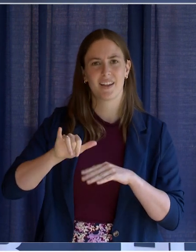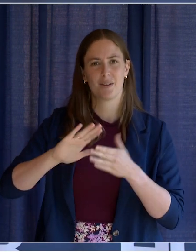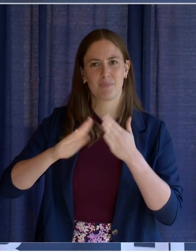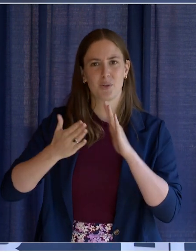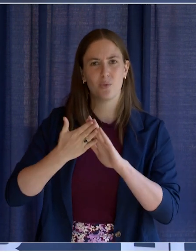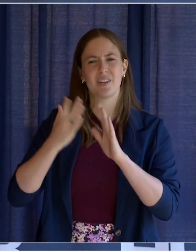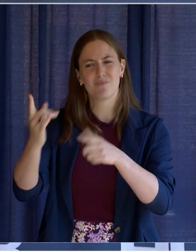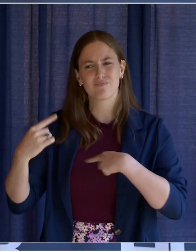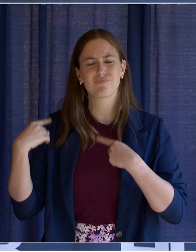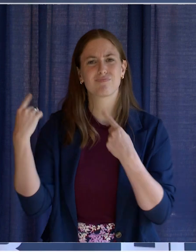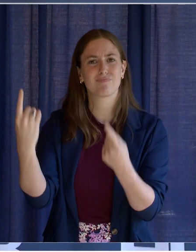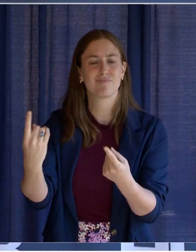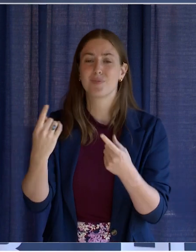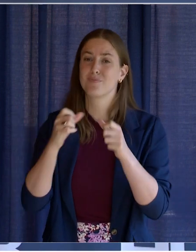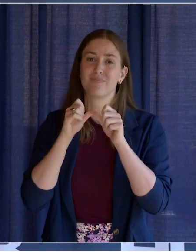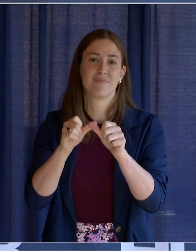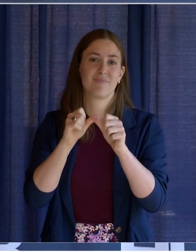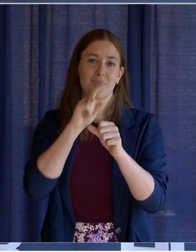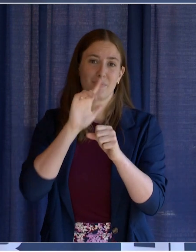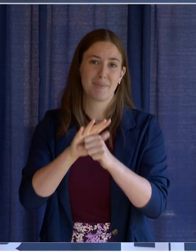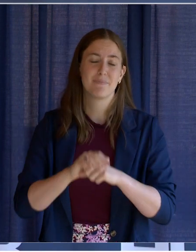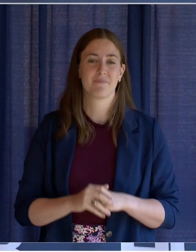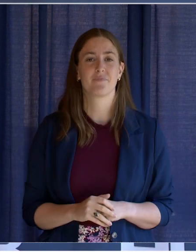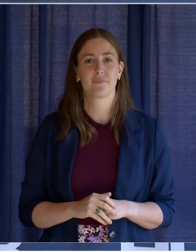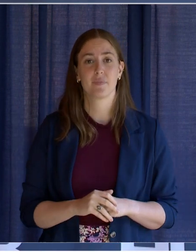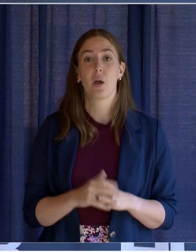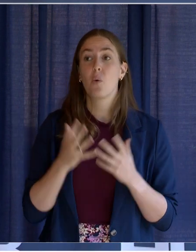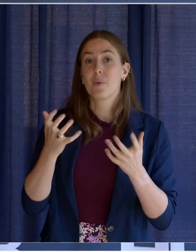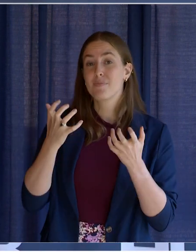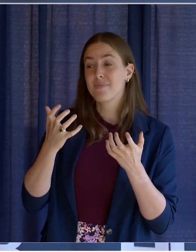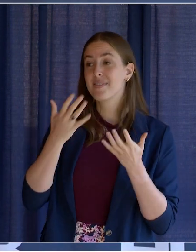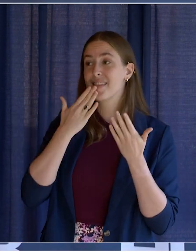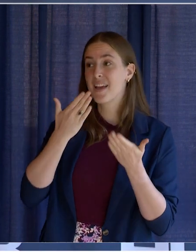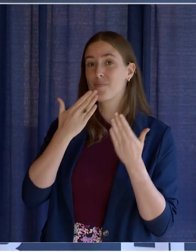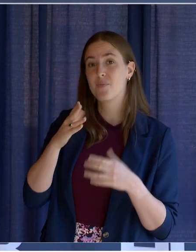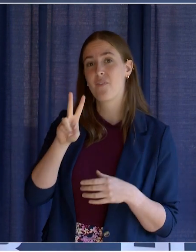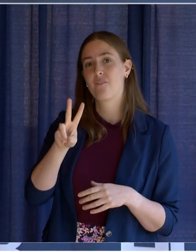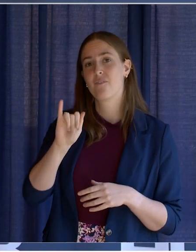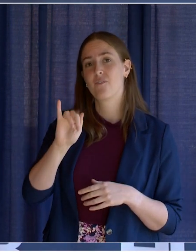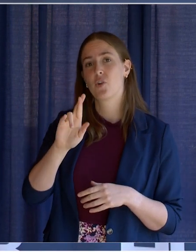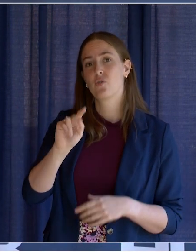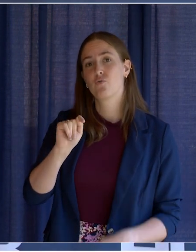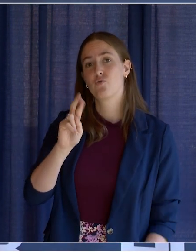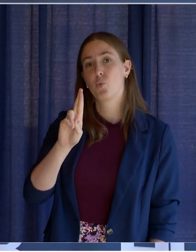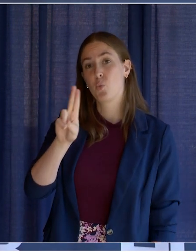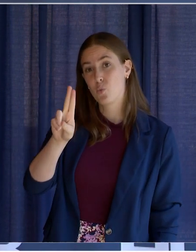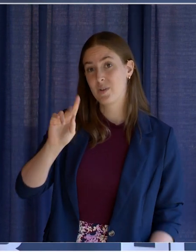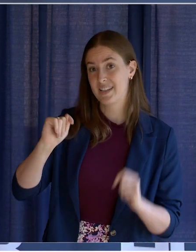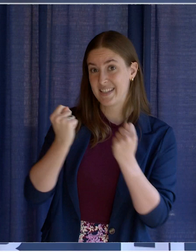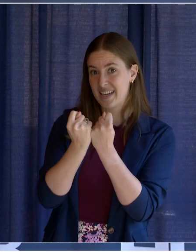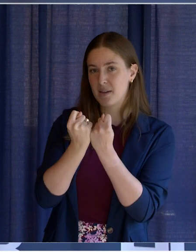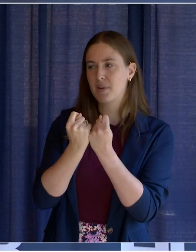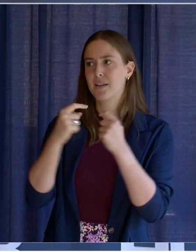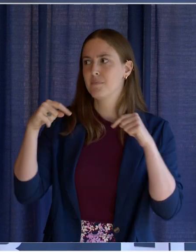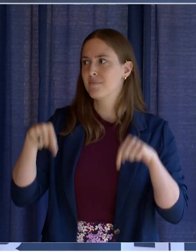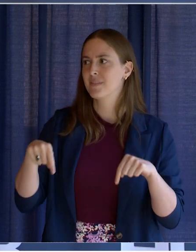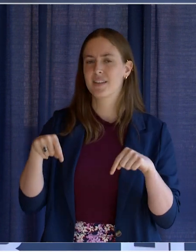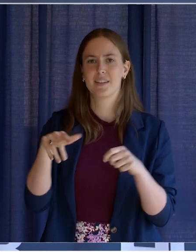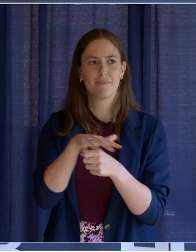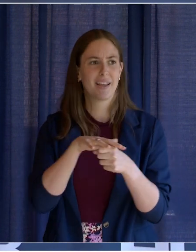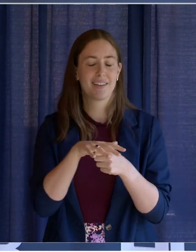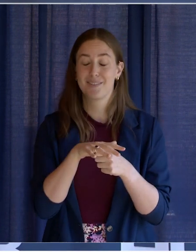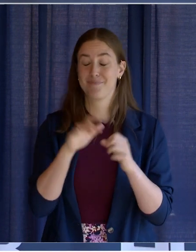dedicate itself. So I want to thank the Virtru team that's put this together. The space is magical. I can't wait to keep using